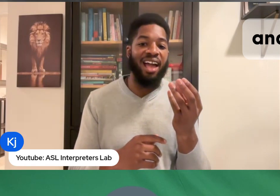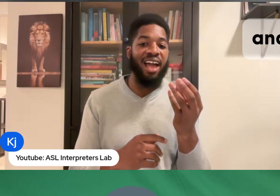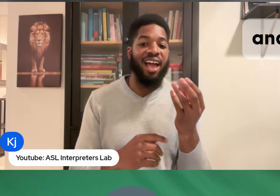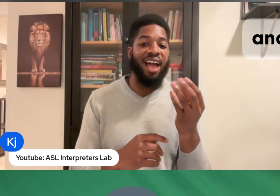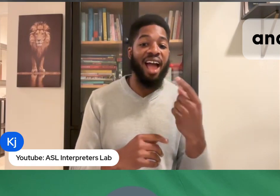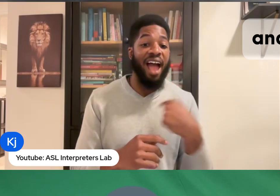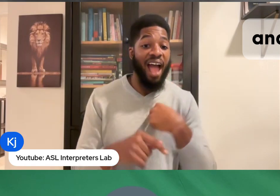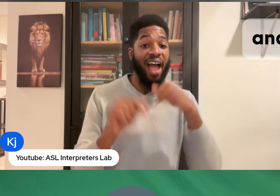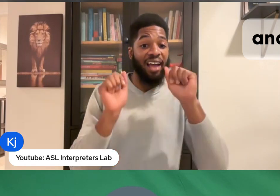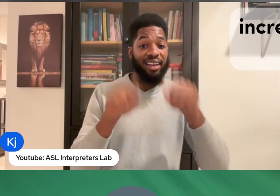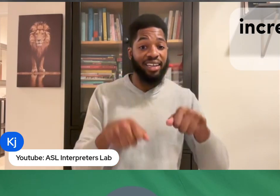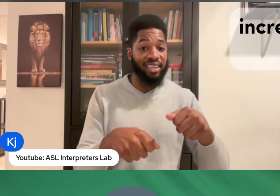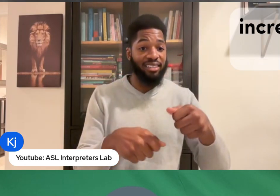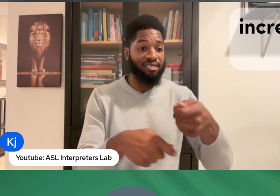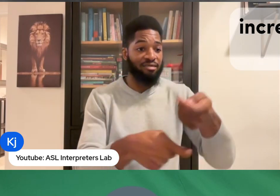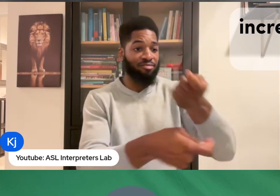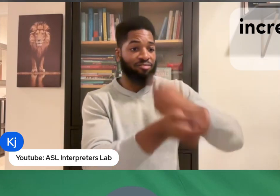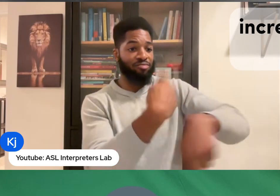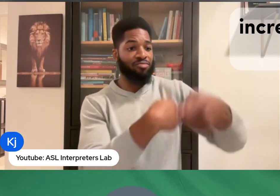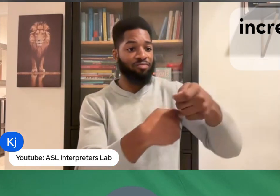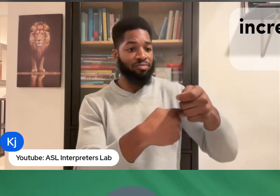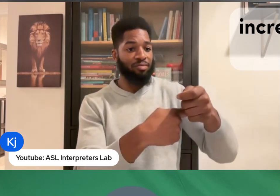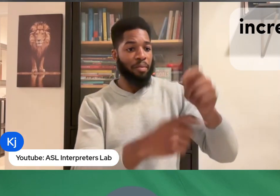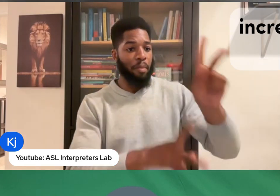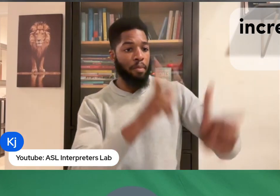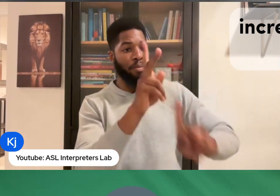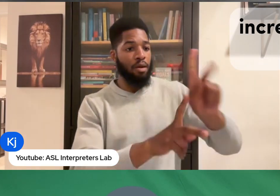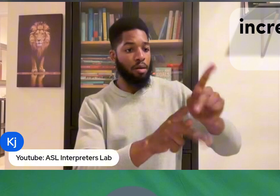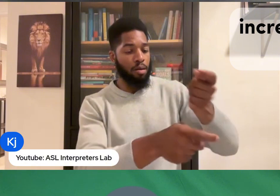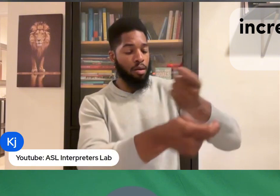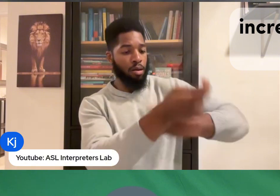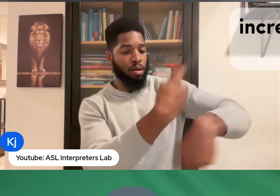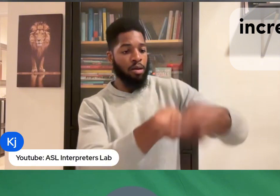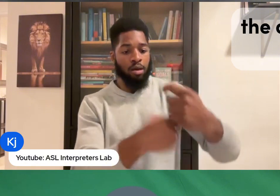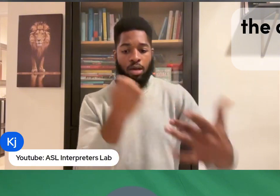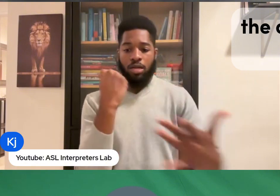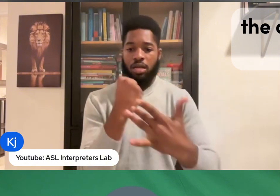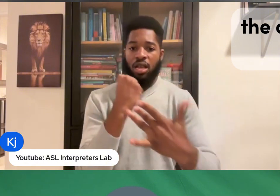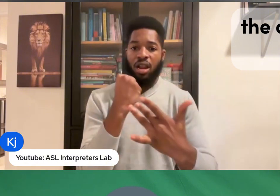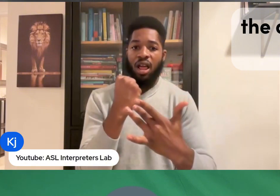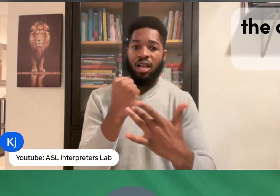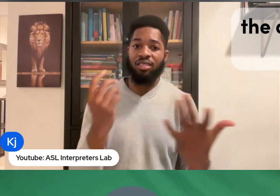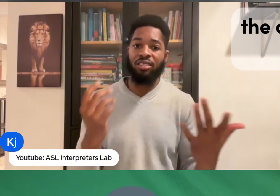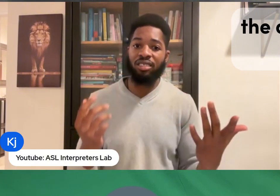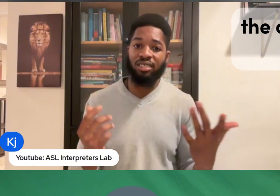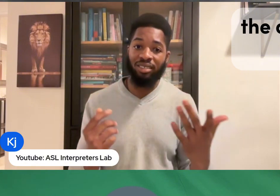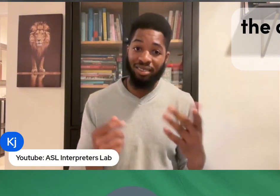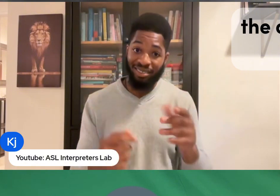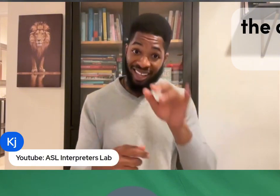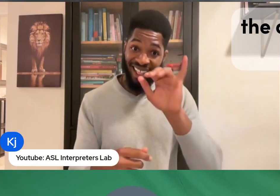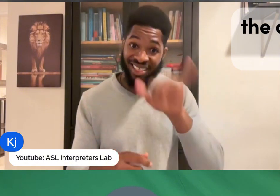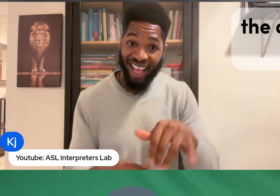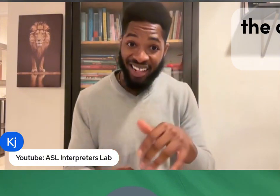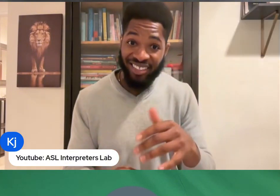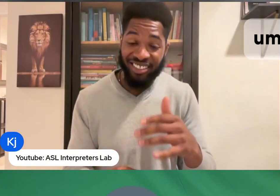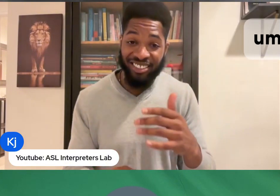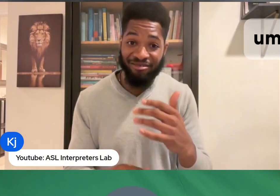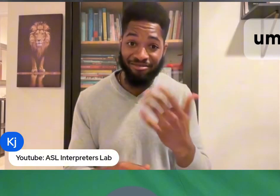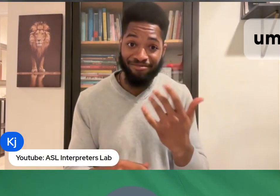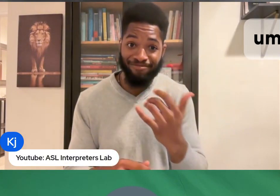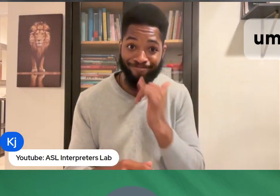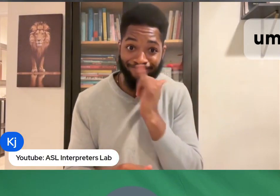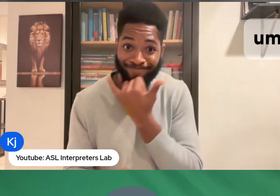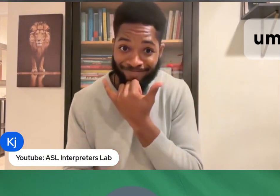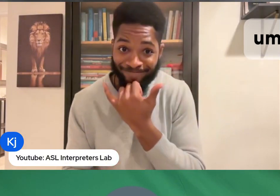can increase my profit motive. And the consequence, the unintended consequence there is, okay,